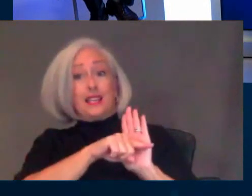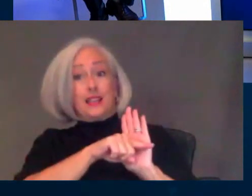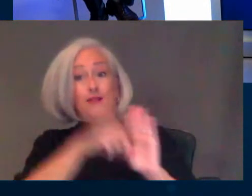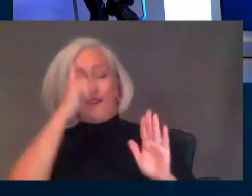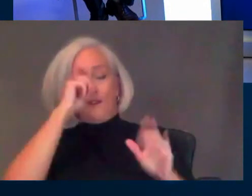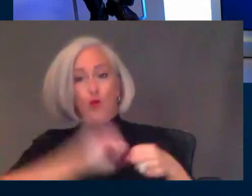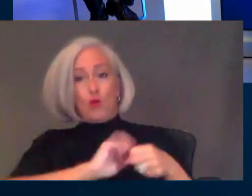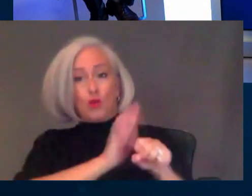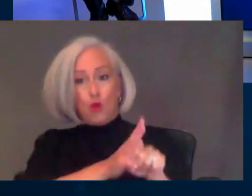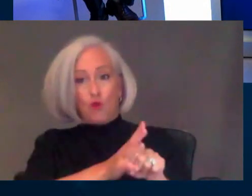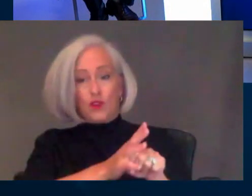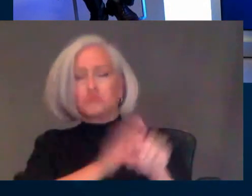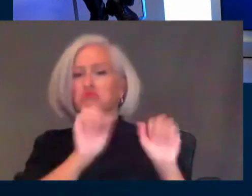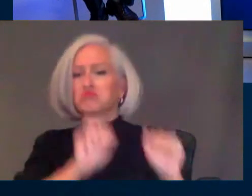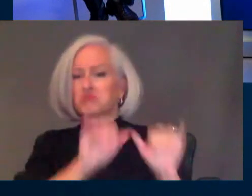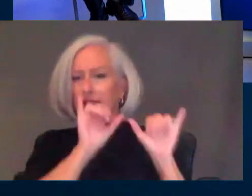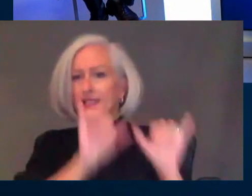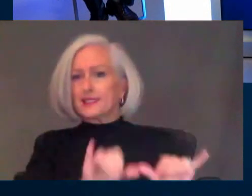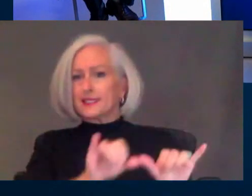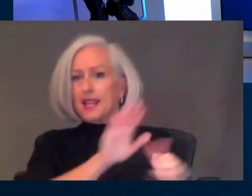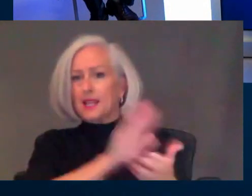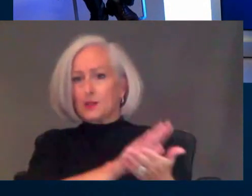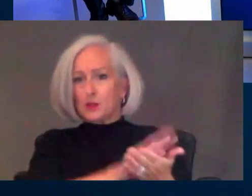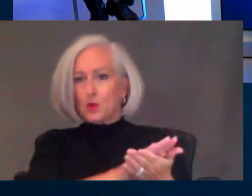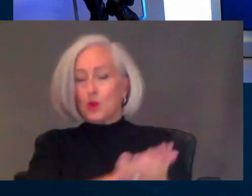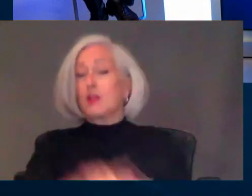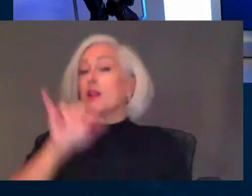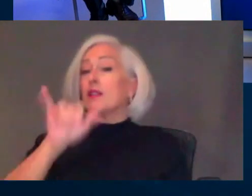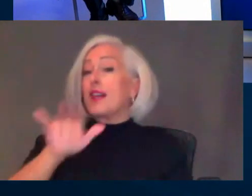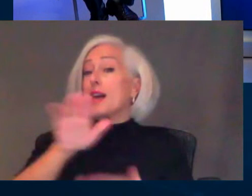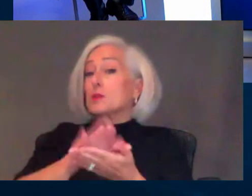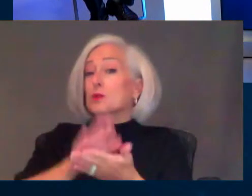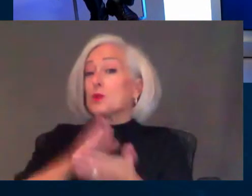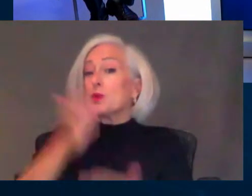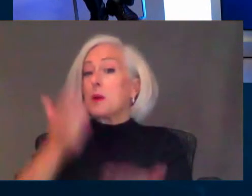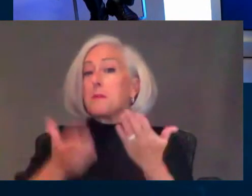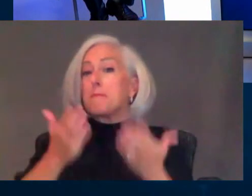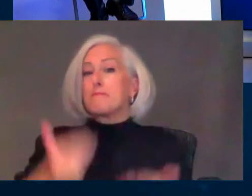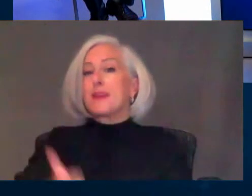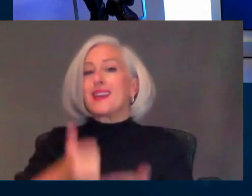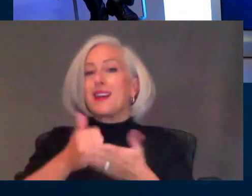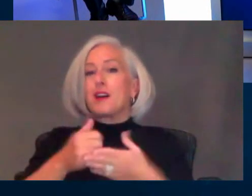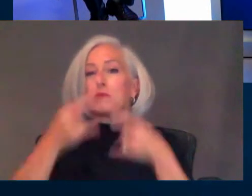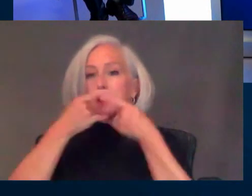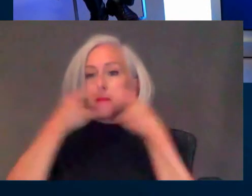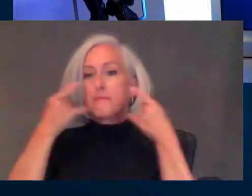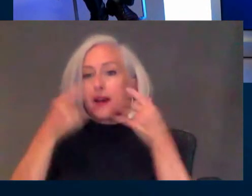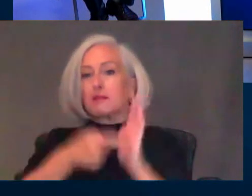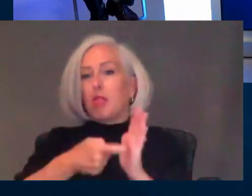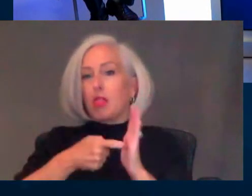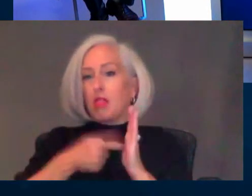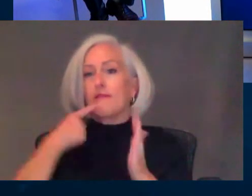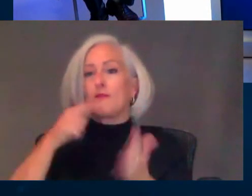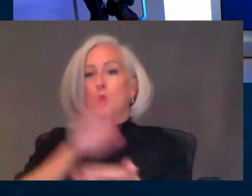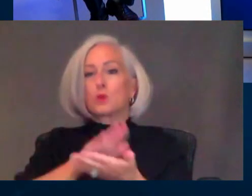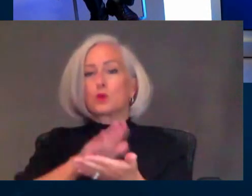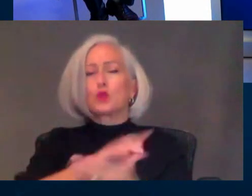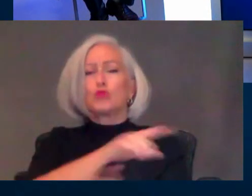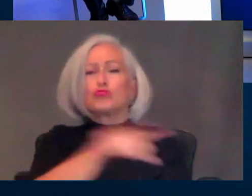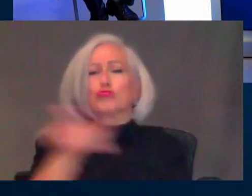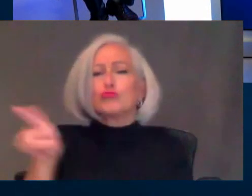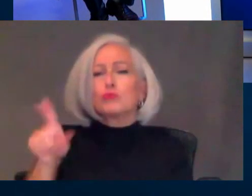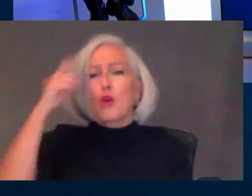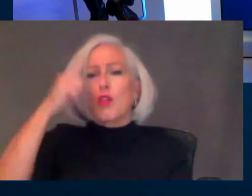have come off, numbers went up, and we ran into trouble. And schools had that exact thing happen last year.